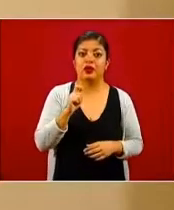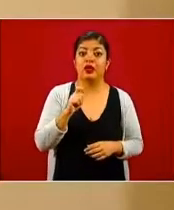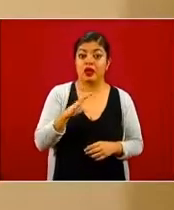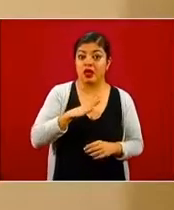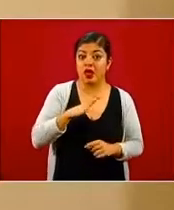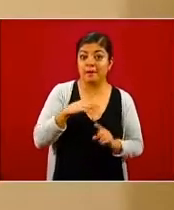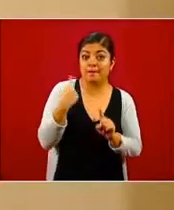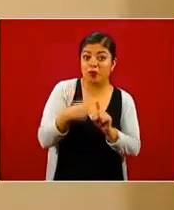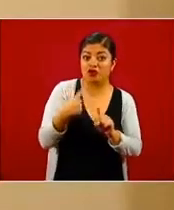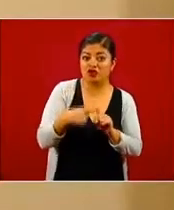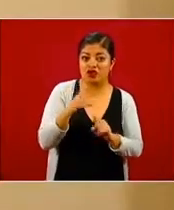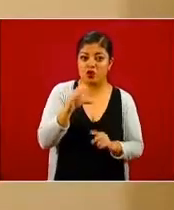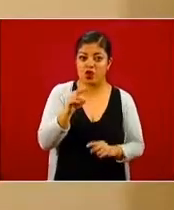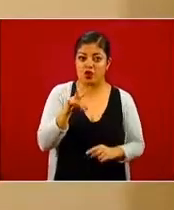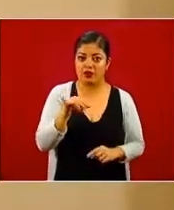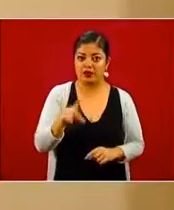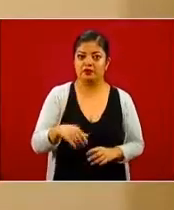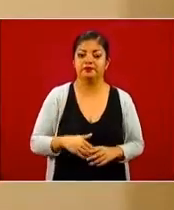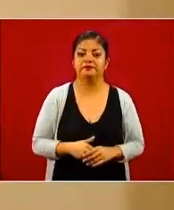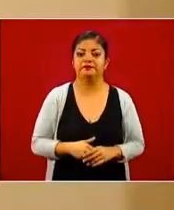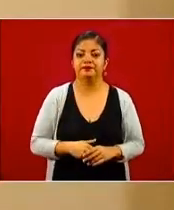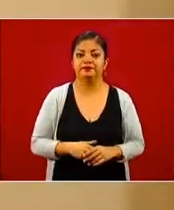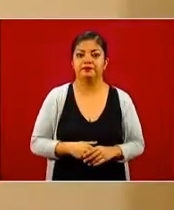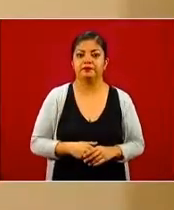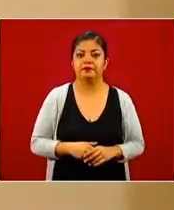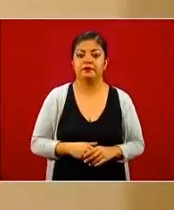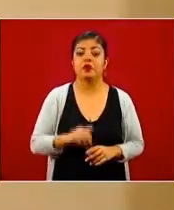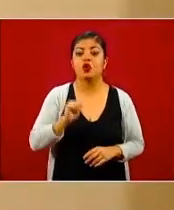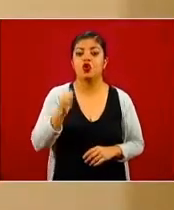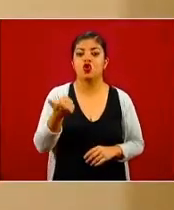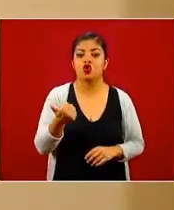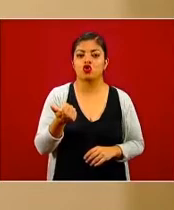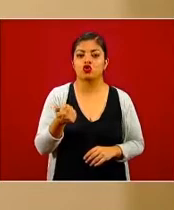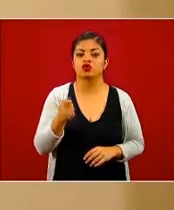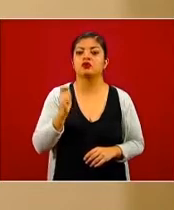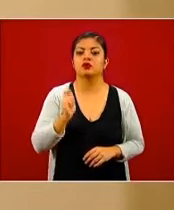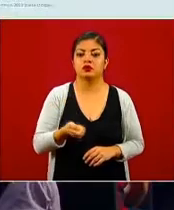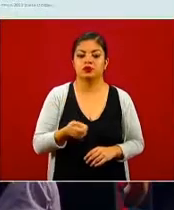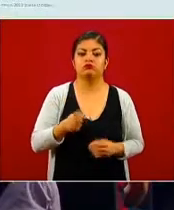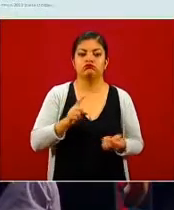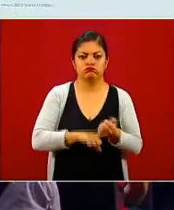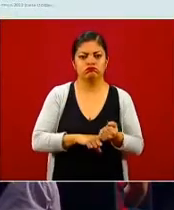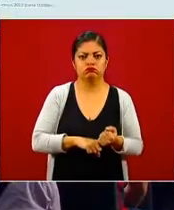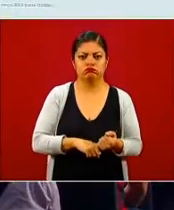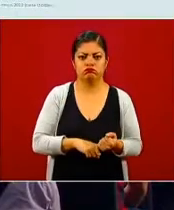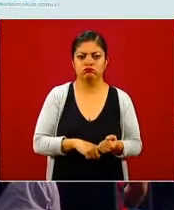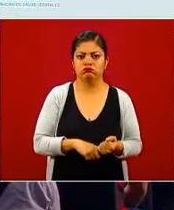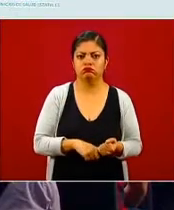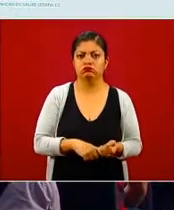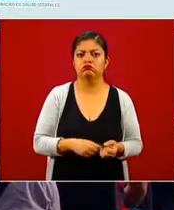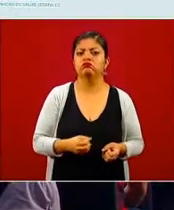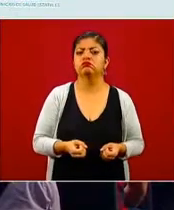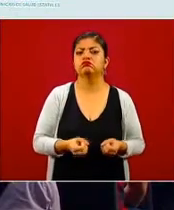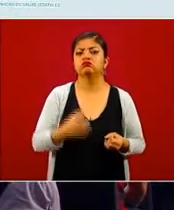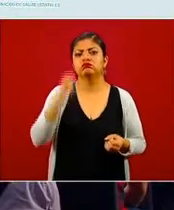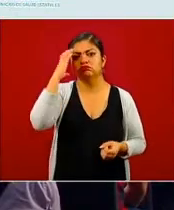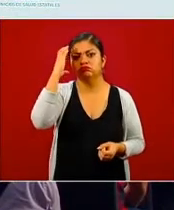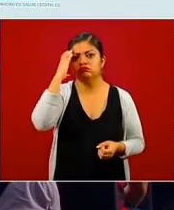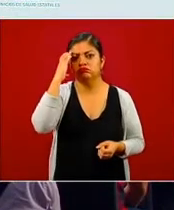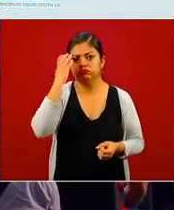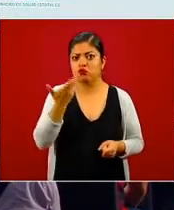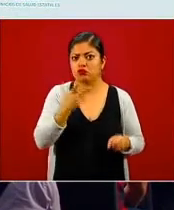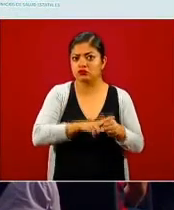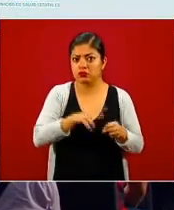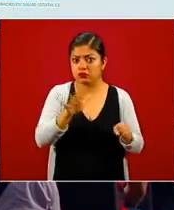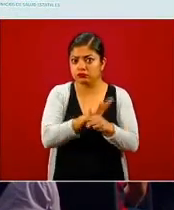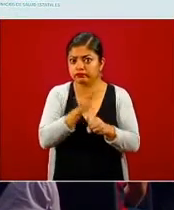we have it in real time in terms of who's been confirmed as a confirmed COVID case. Here